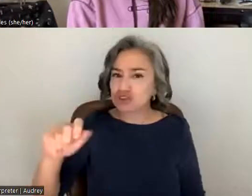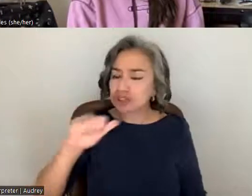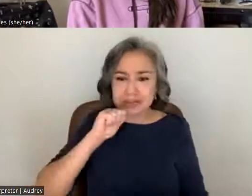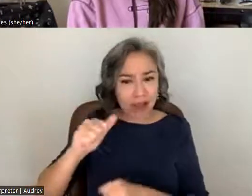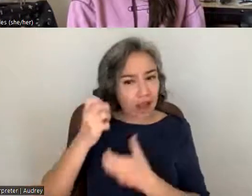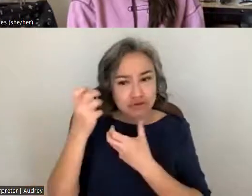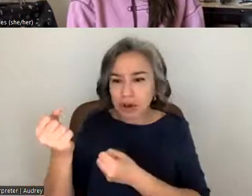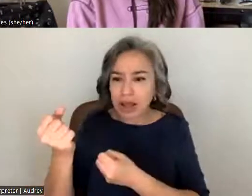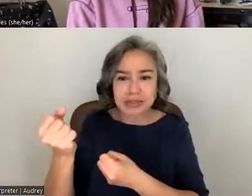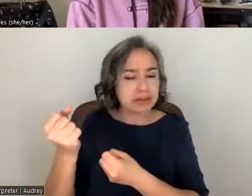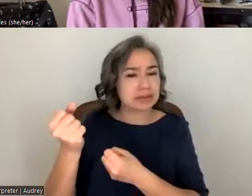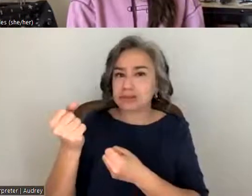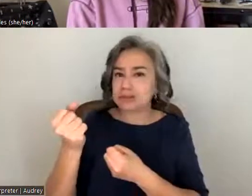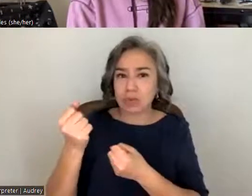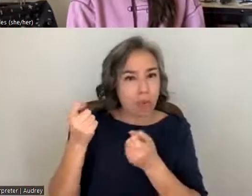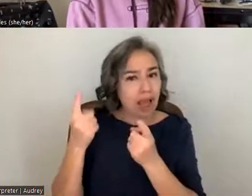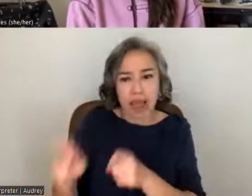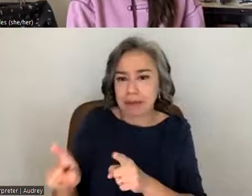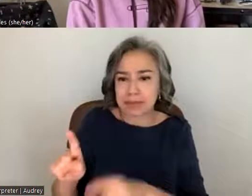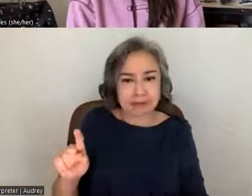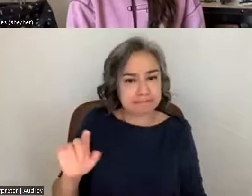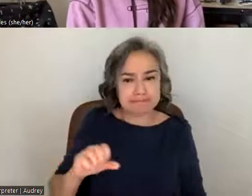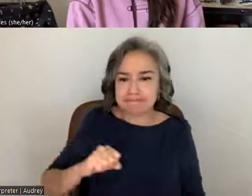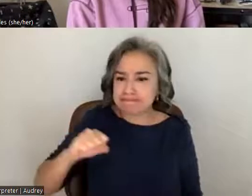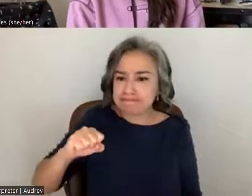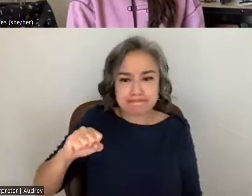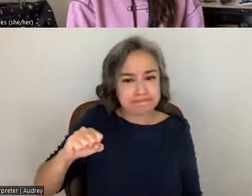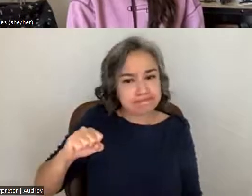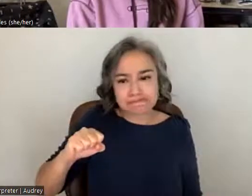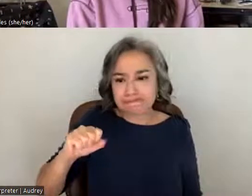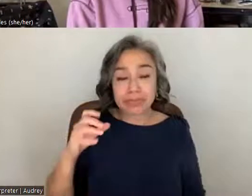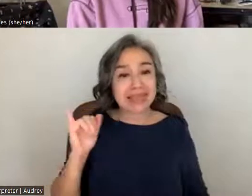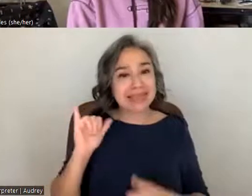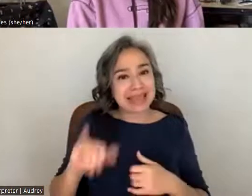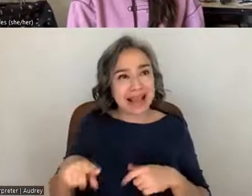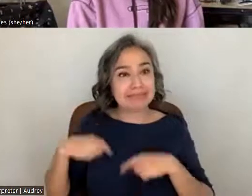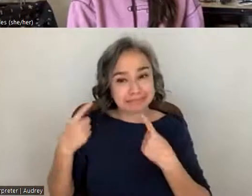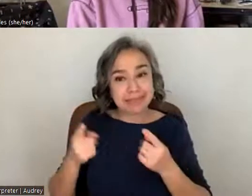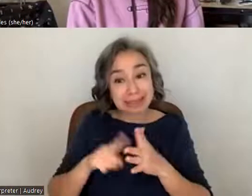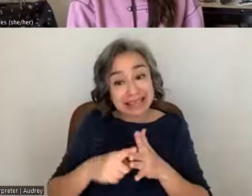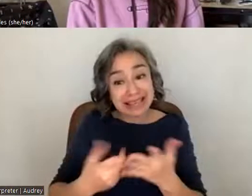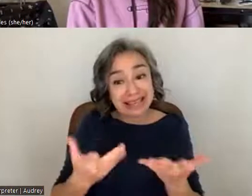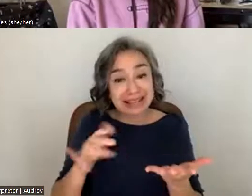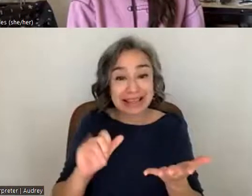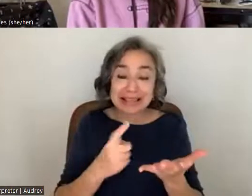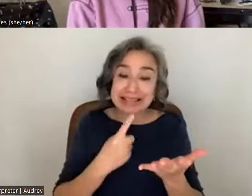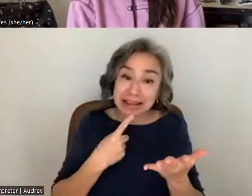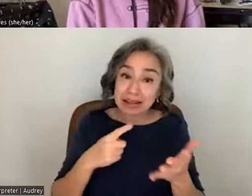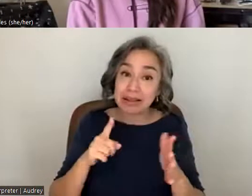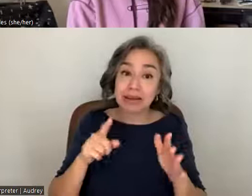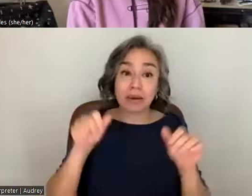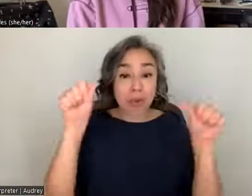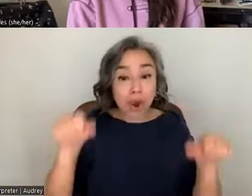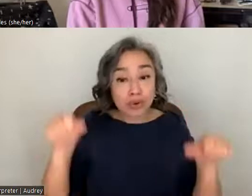is about to happen. And it goes from the very beginning. Like they said, posters go up and